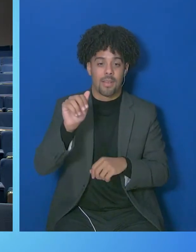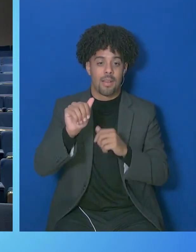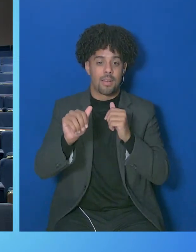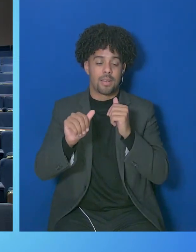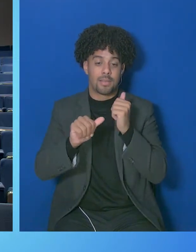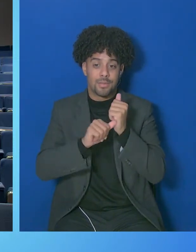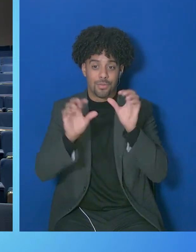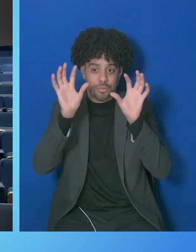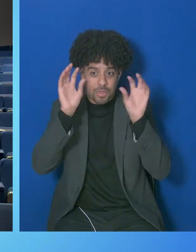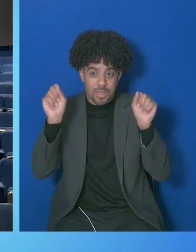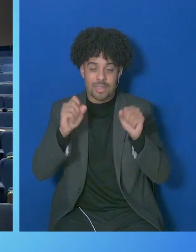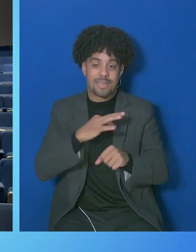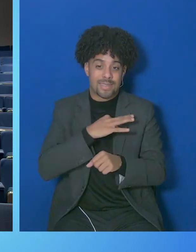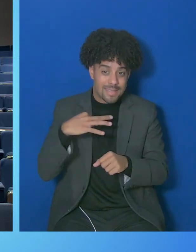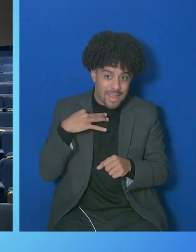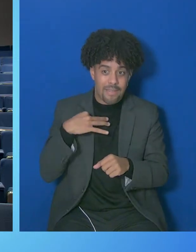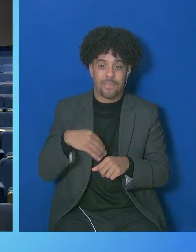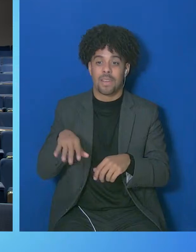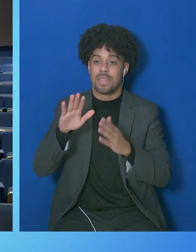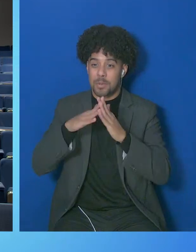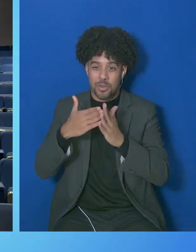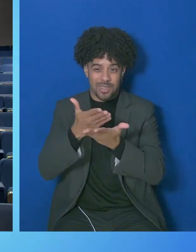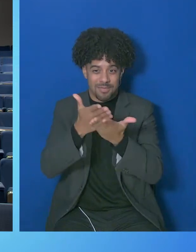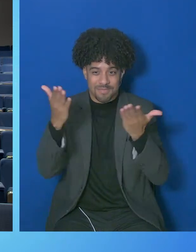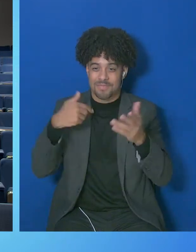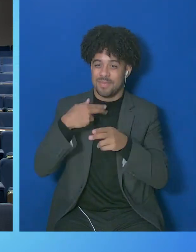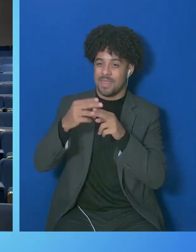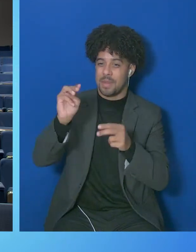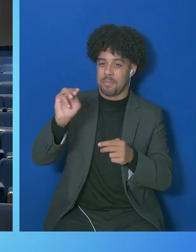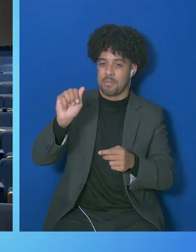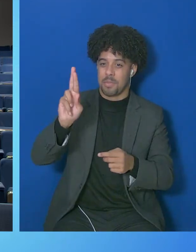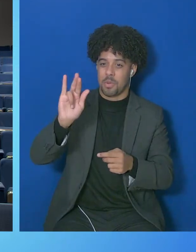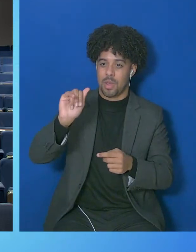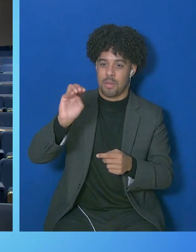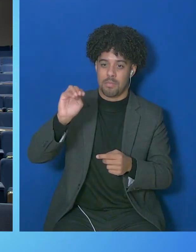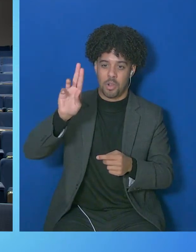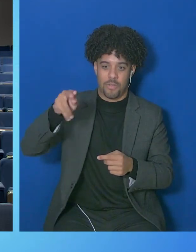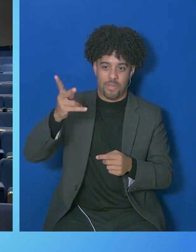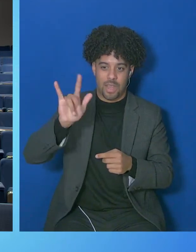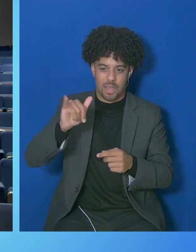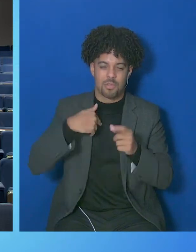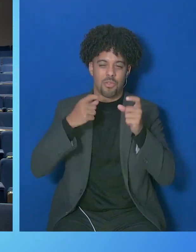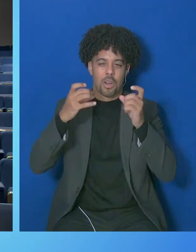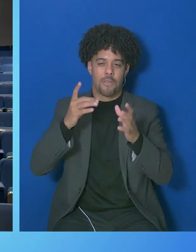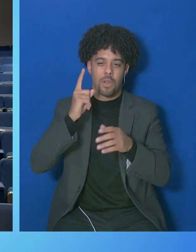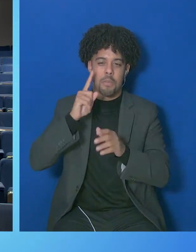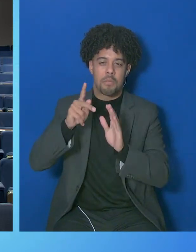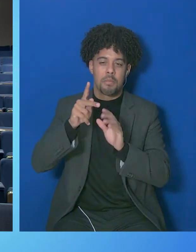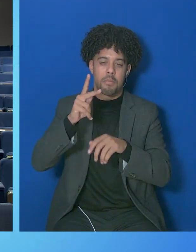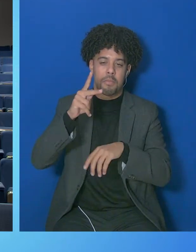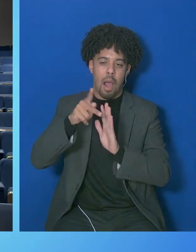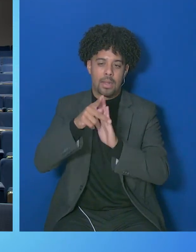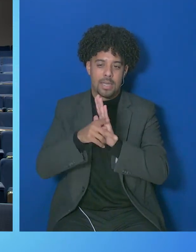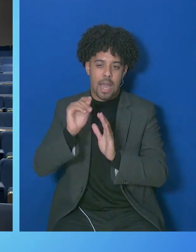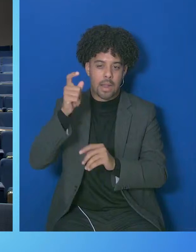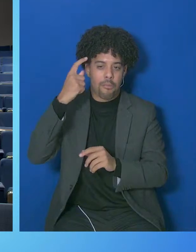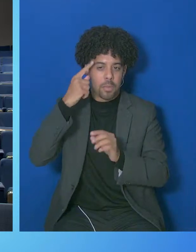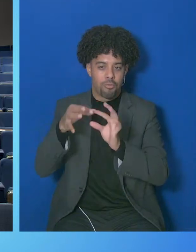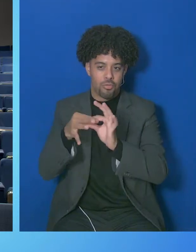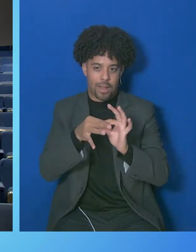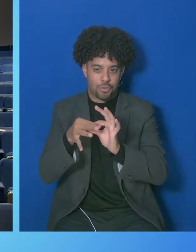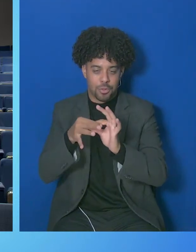community. For the record, my name is Maria Murphy. I'm the Director of Policy and Government Relations. You have the